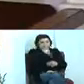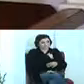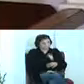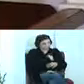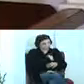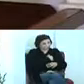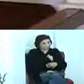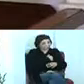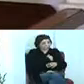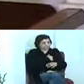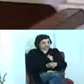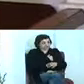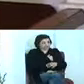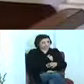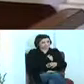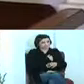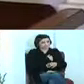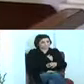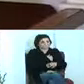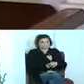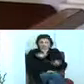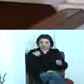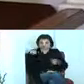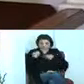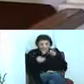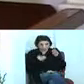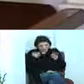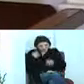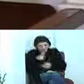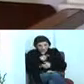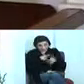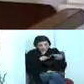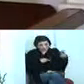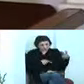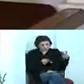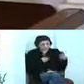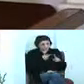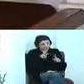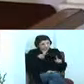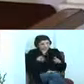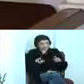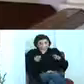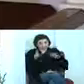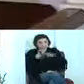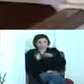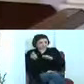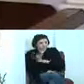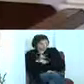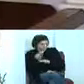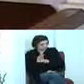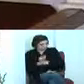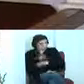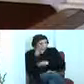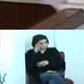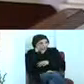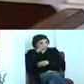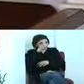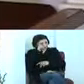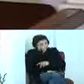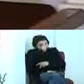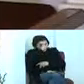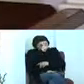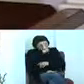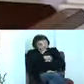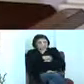heart, our emotions from gaining or using wisdom is